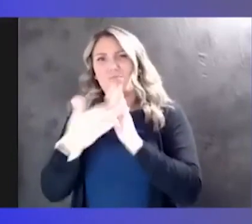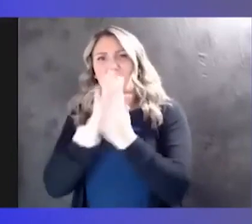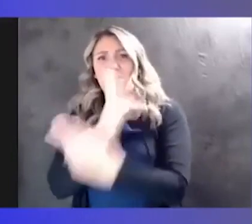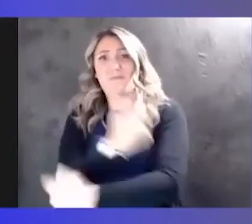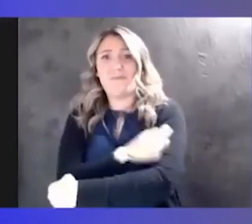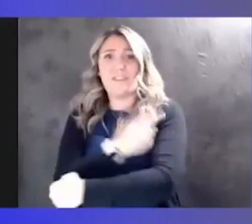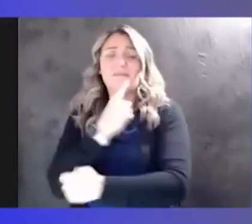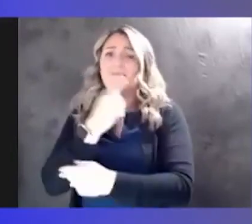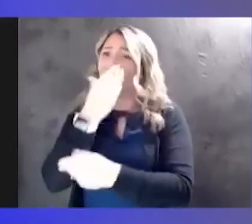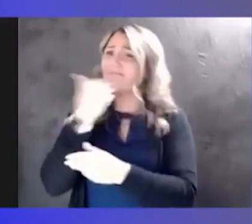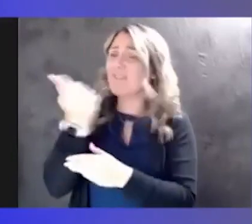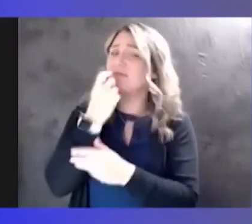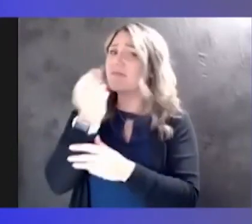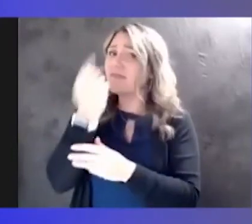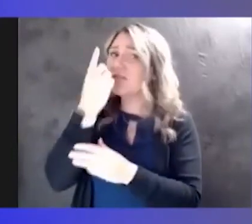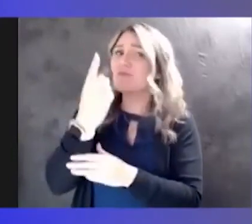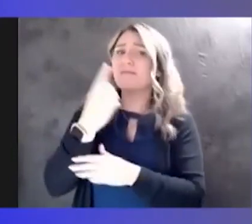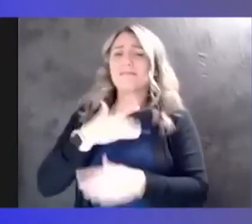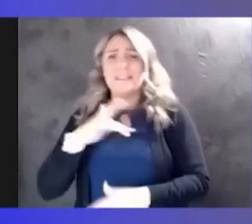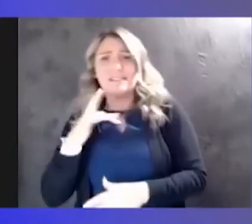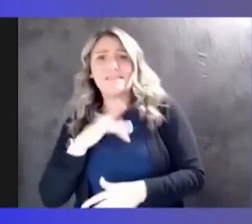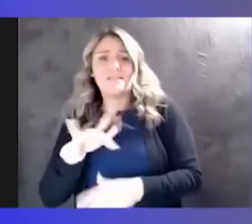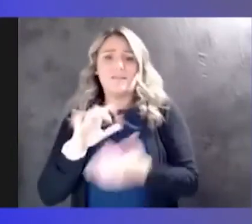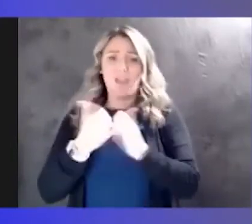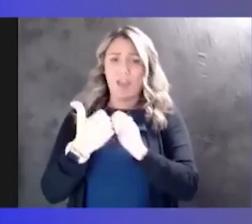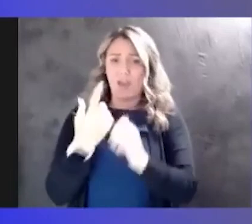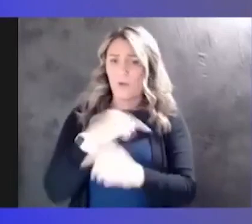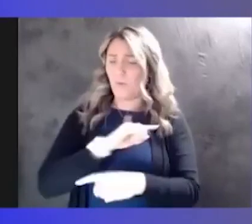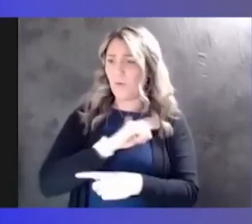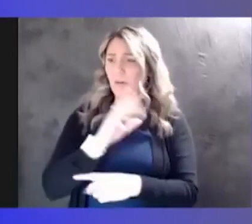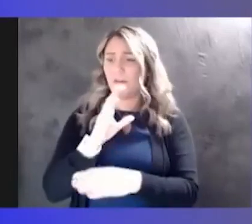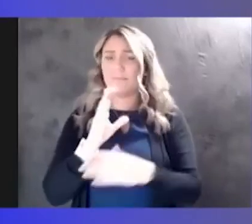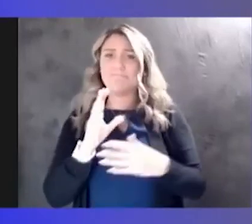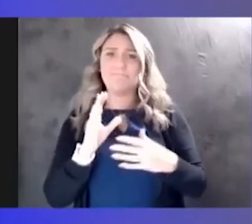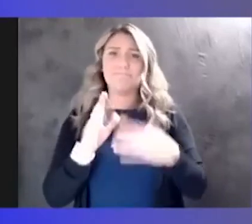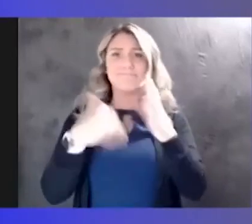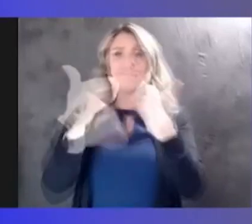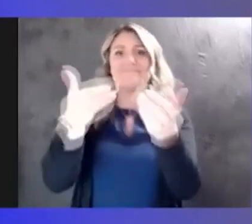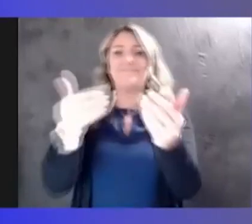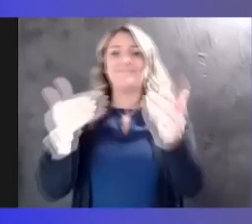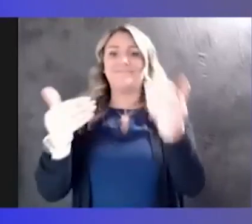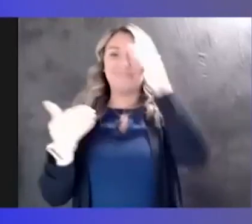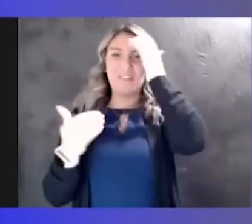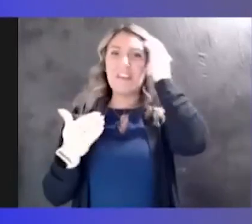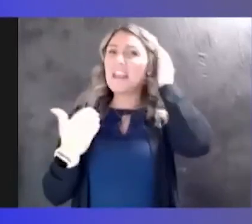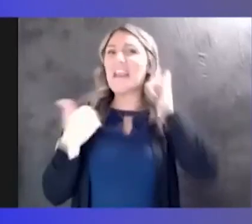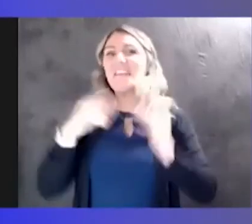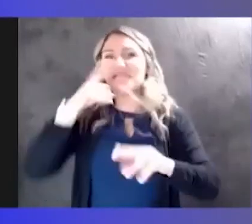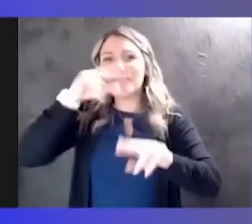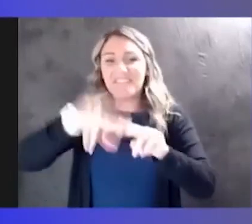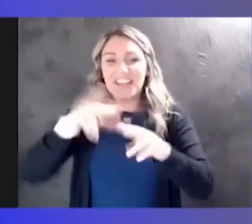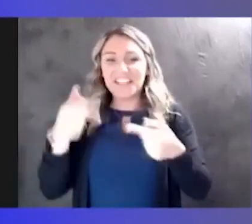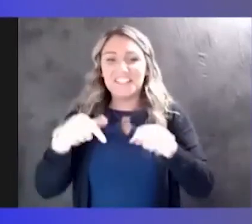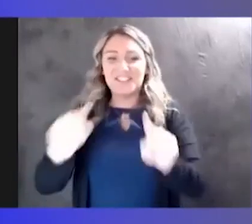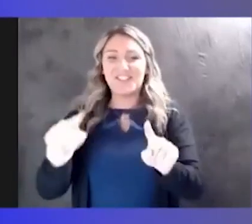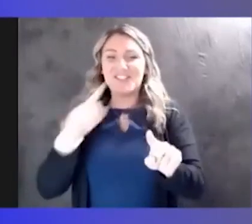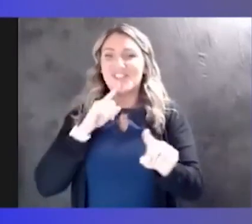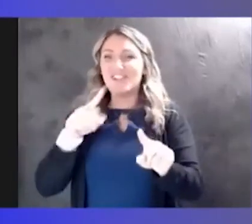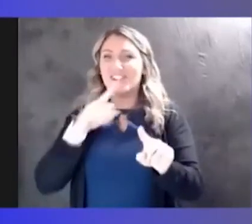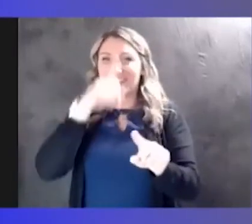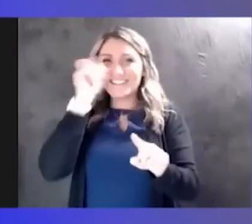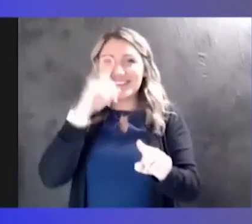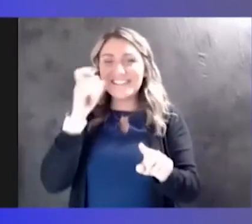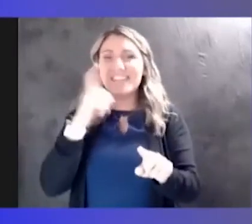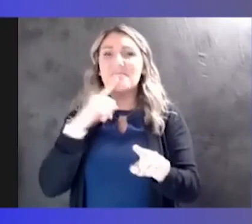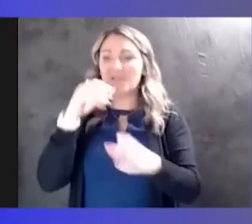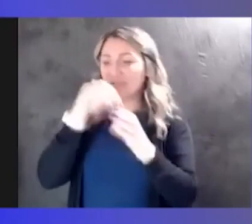about, how we are going about having fun during the summer, indoors and